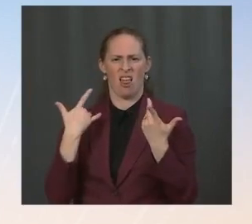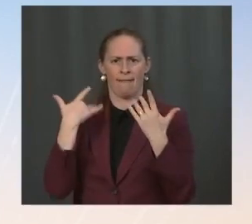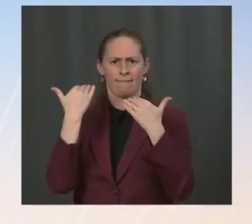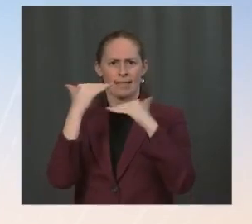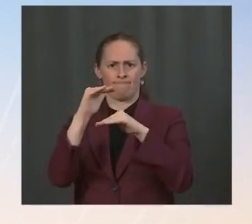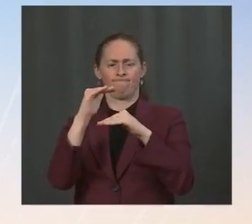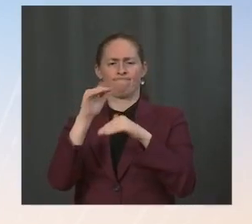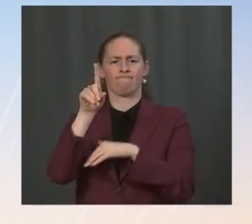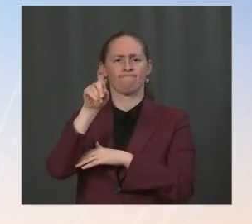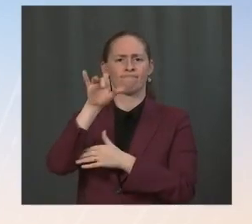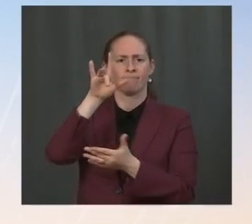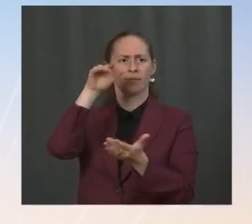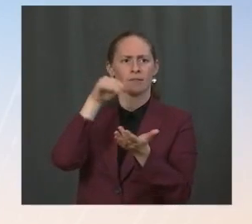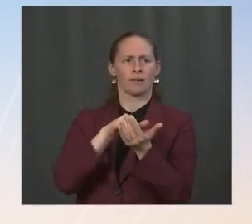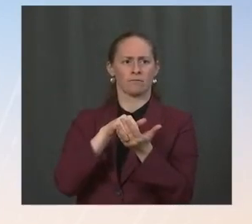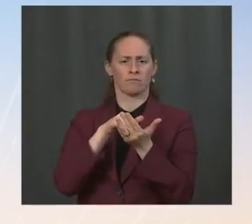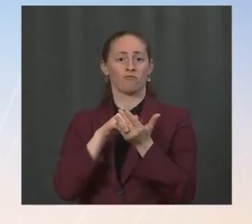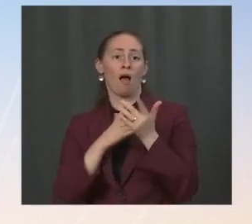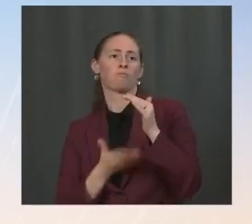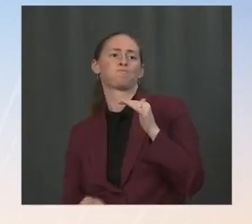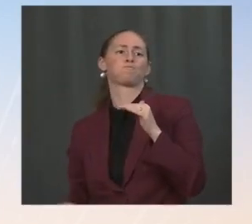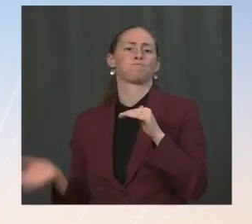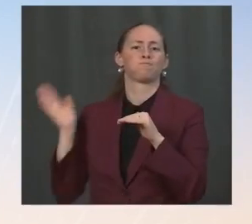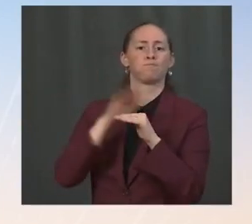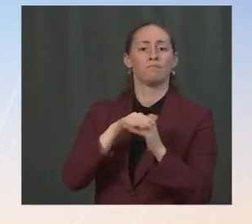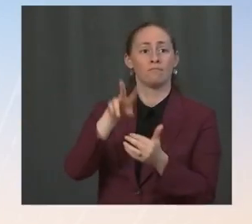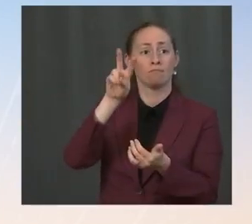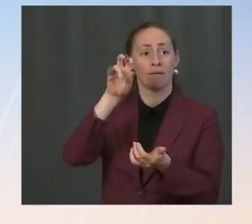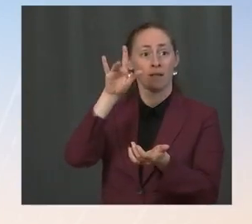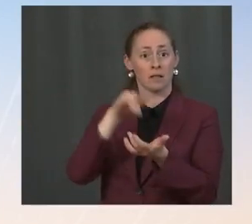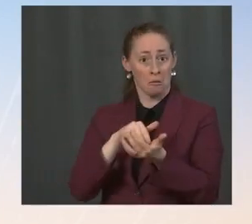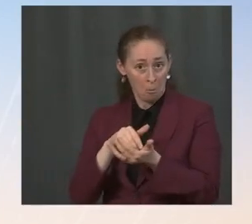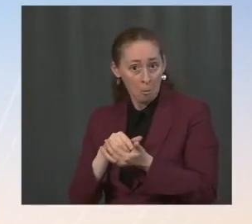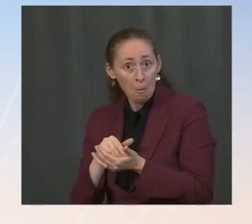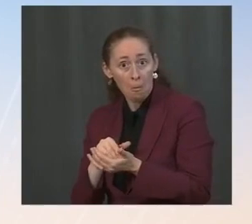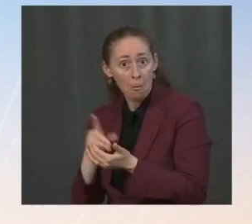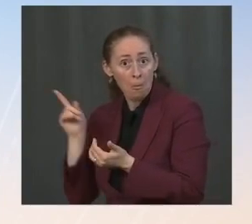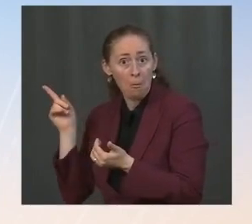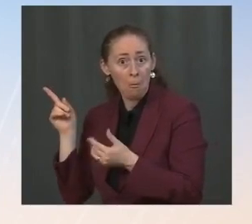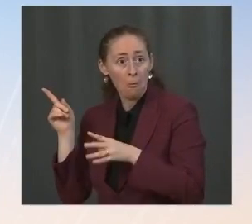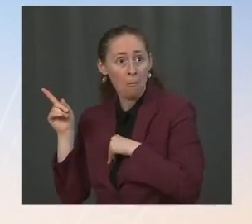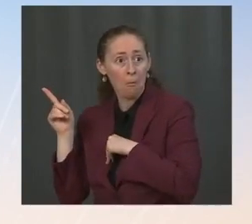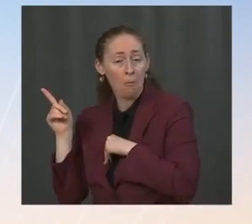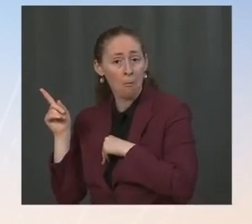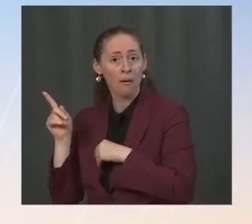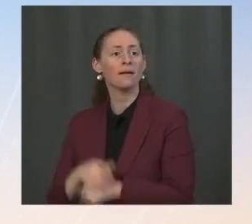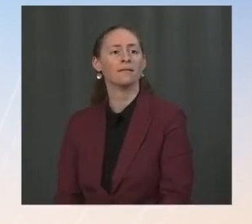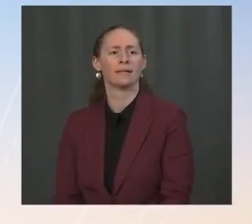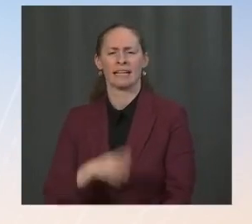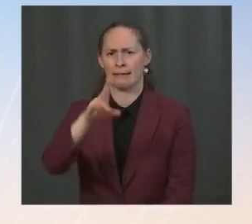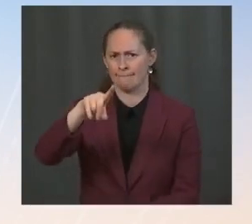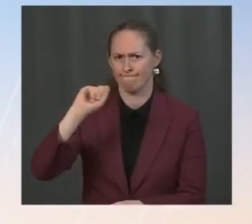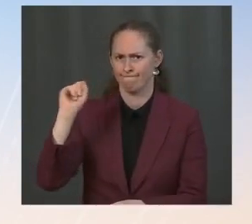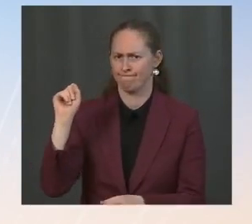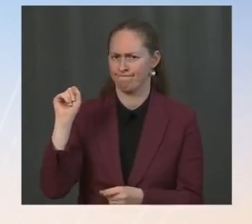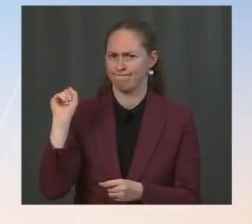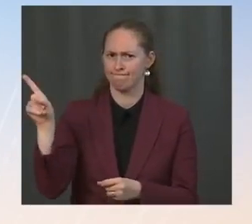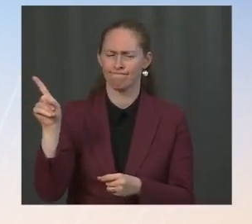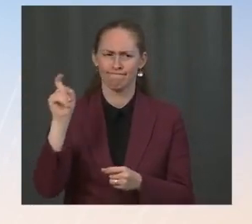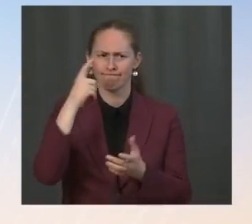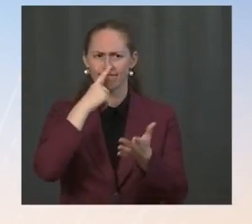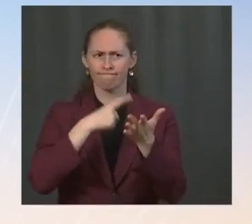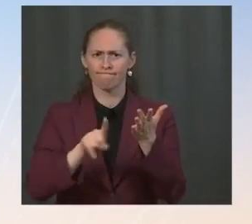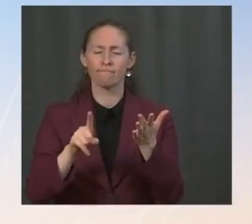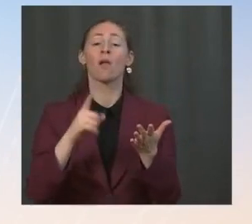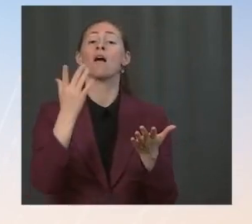is willing to accept? I have not talked to the president about this specific question. What I will tell you is that what we are trying to do is get